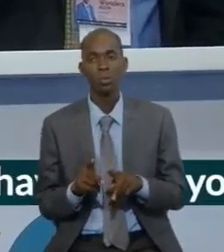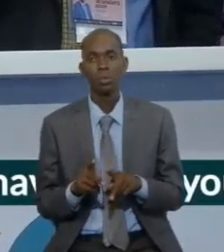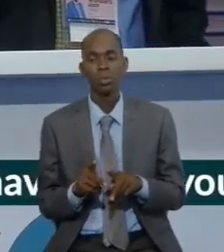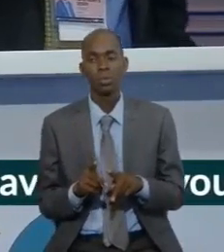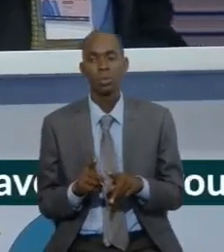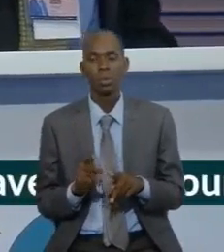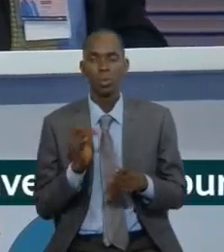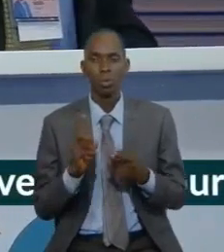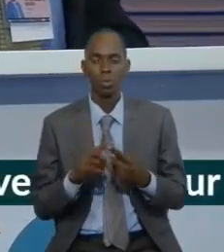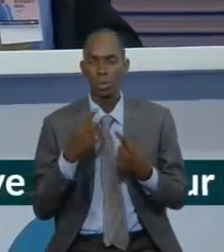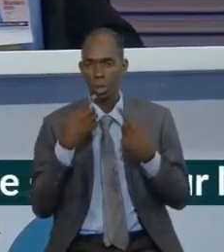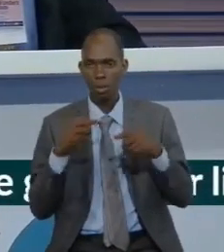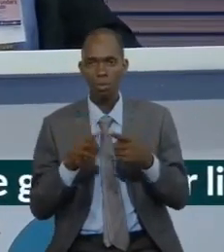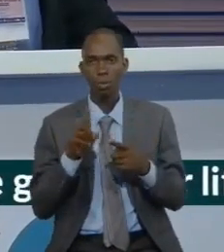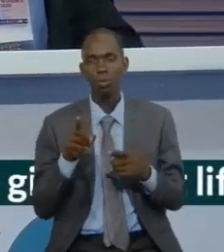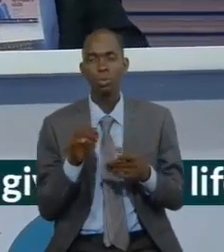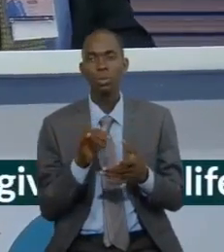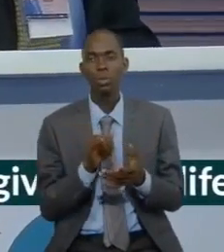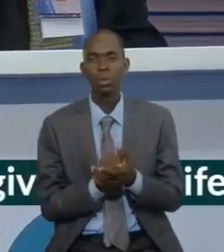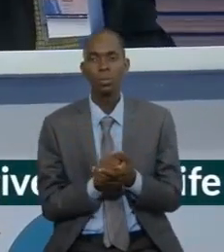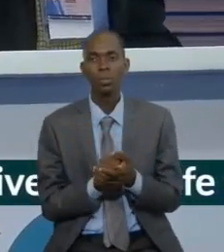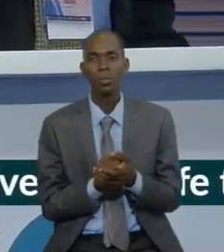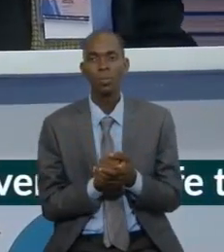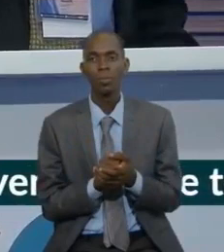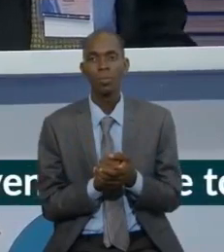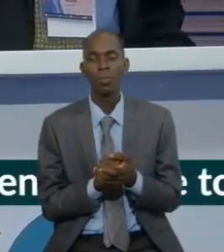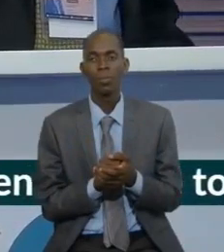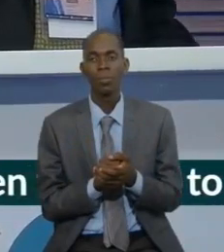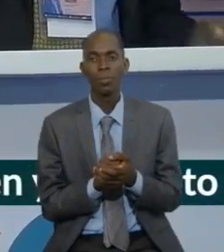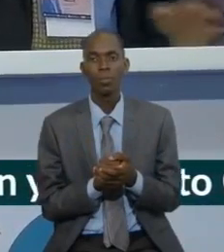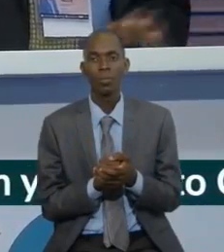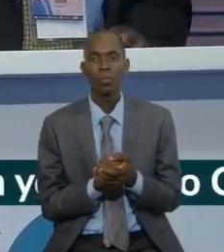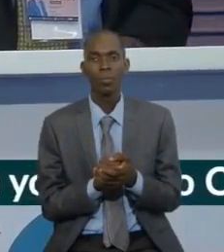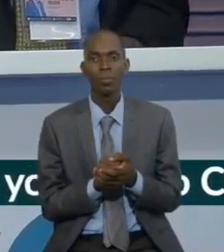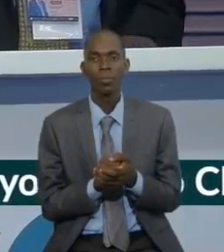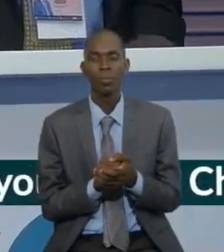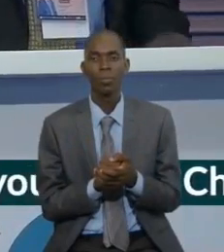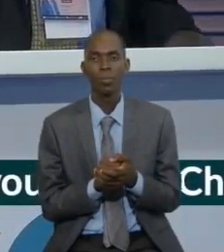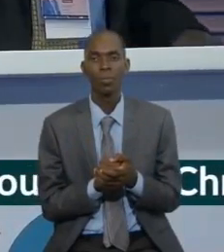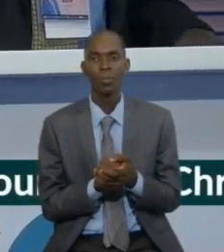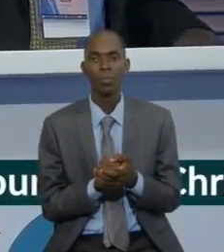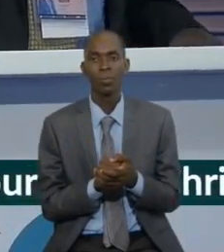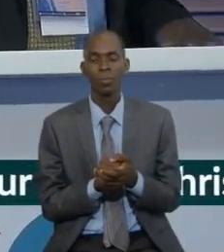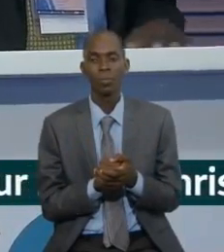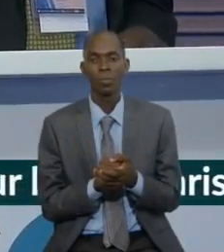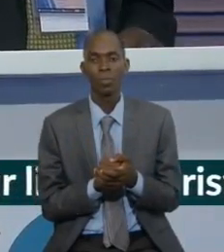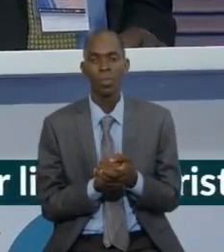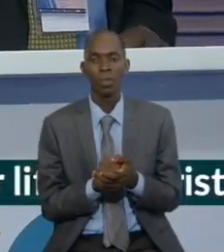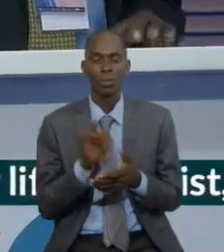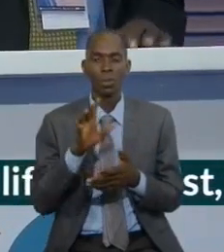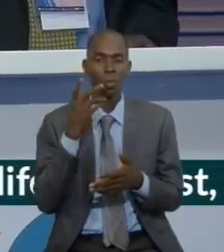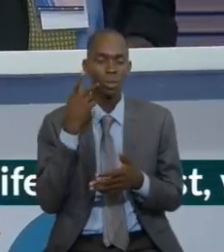converts link under the set, that under the television you are watching.